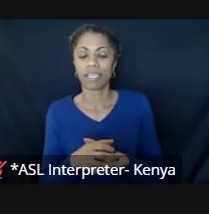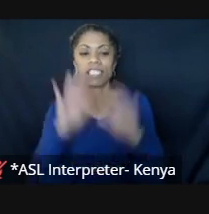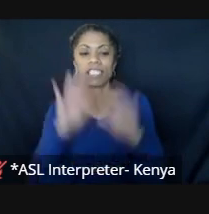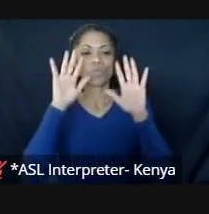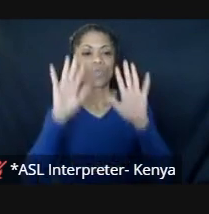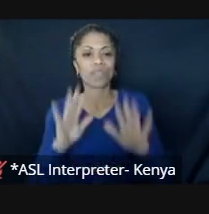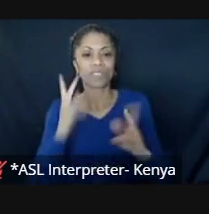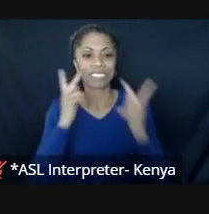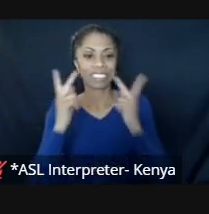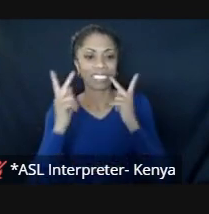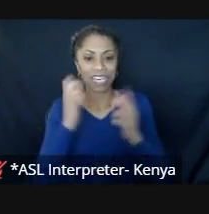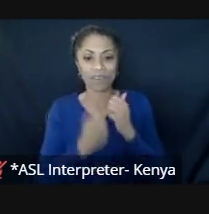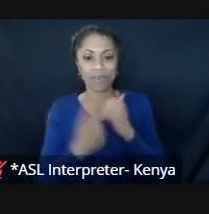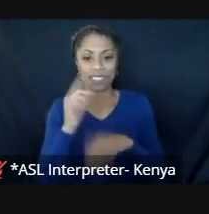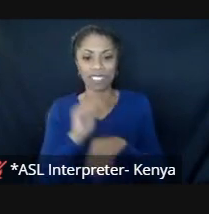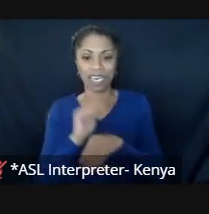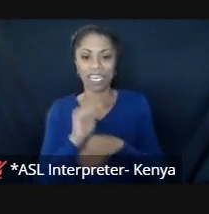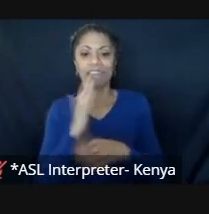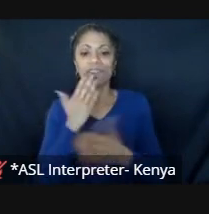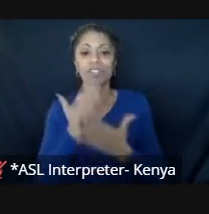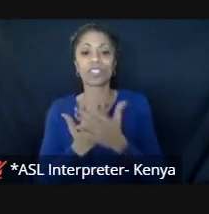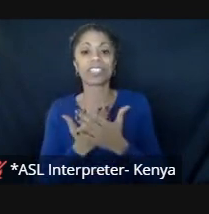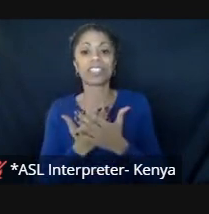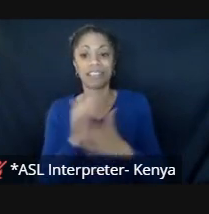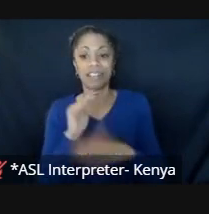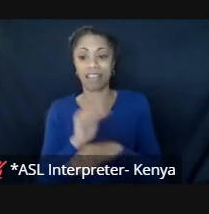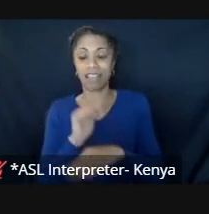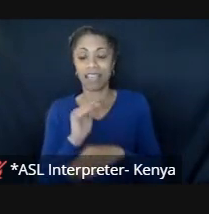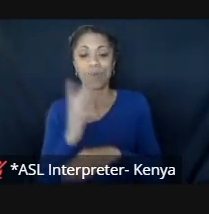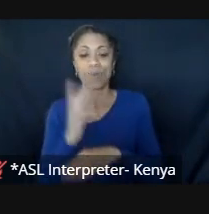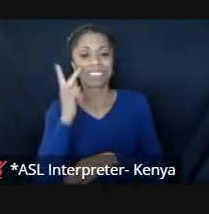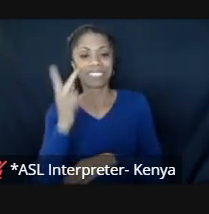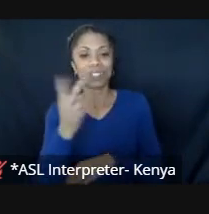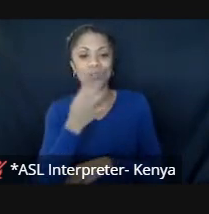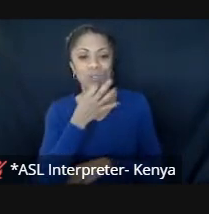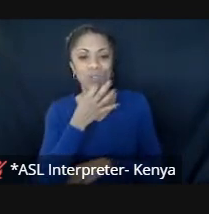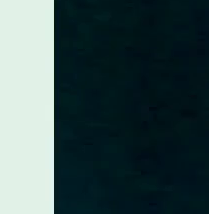time seeing all of you tonight. Have a great evening, and we will see you soon.